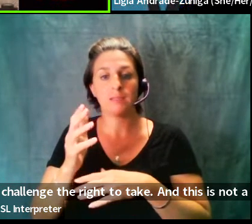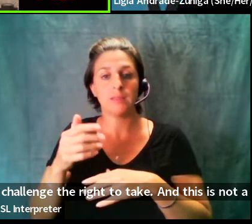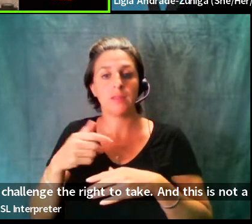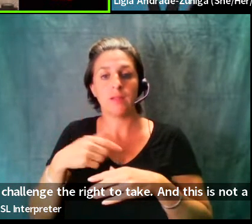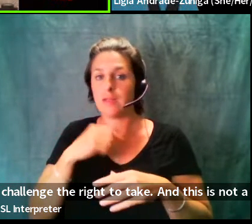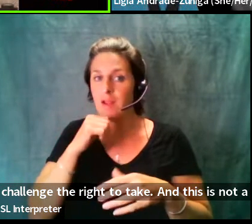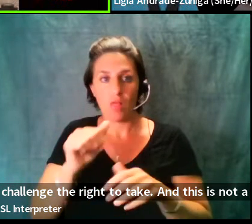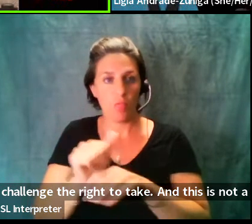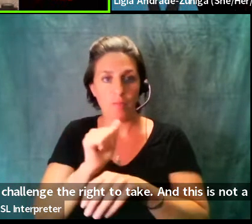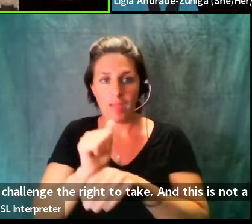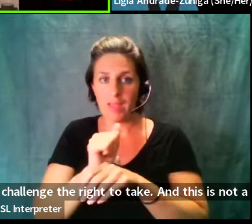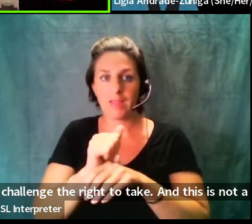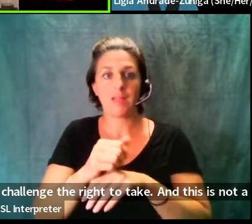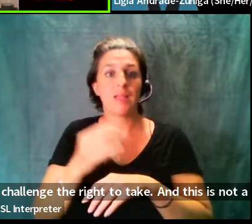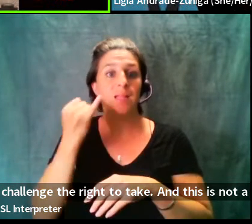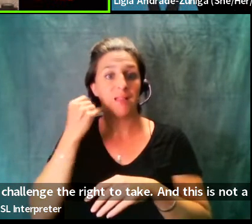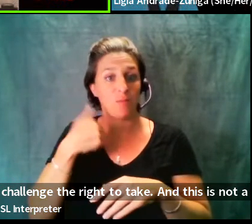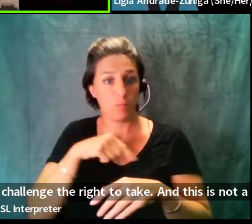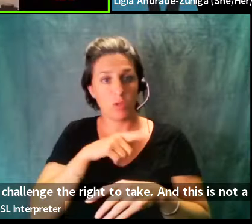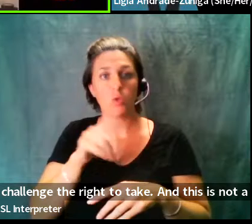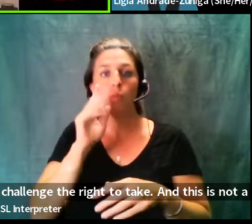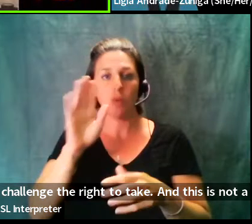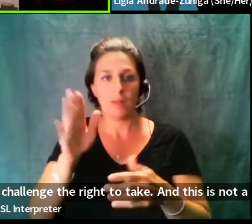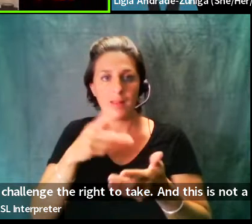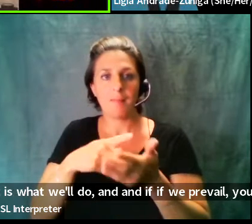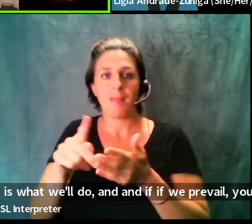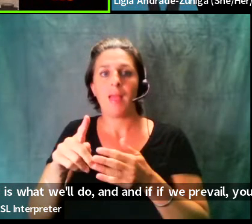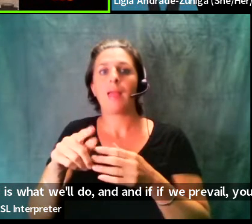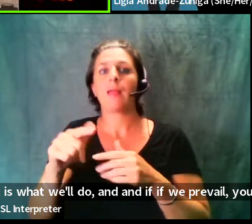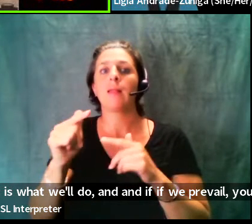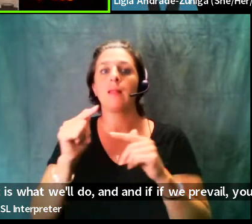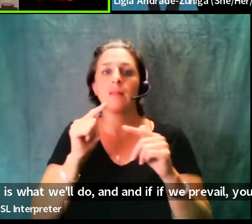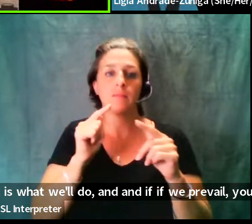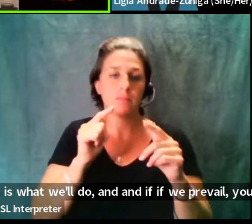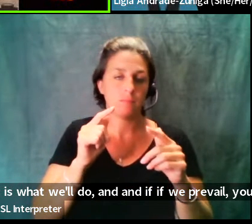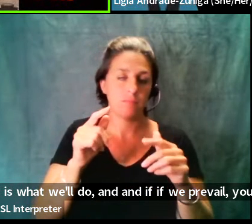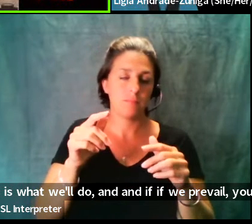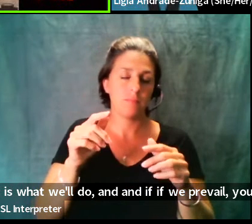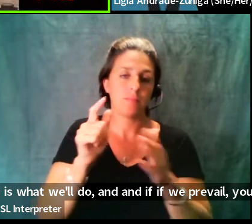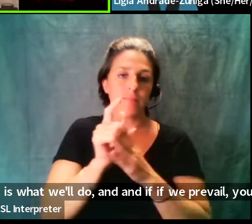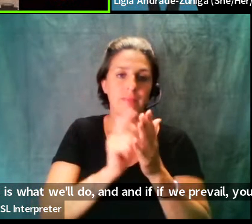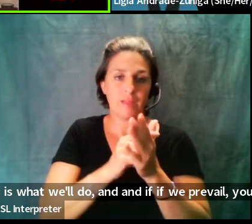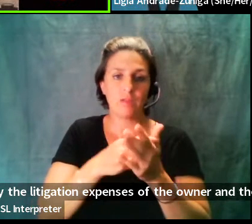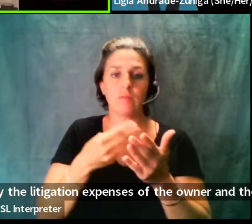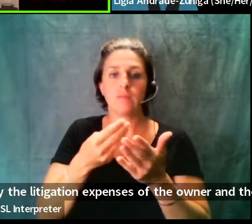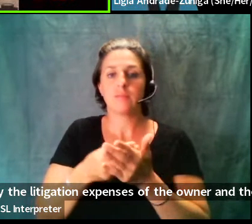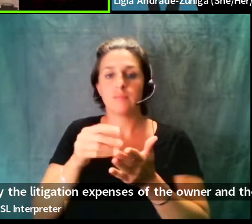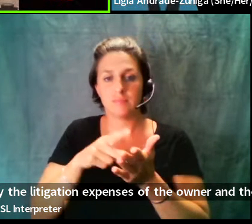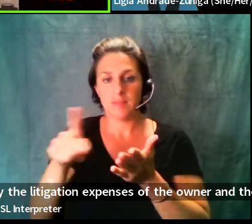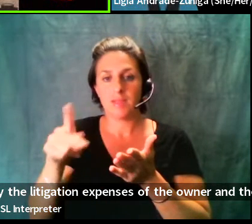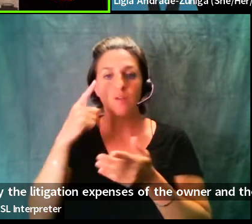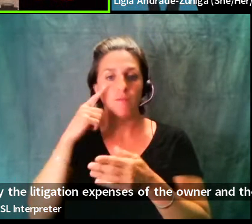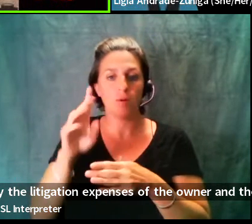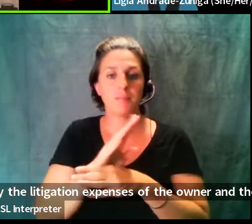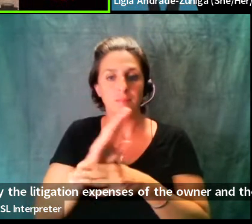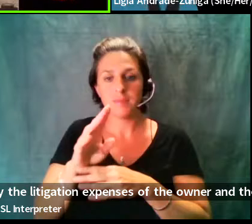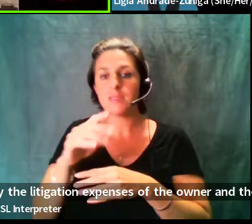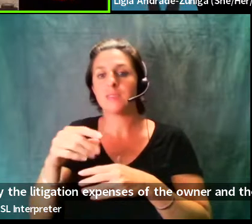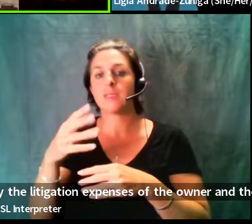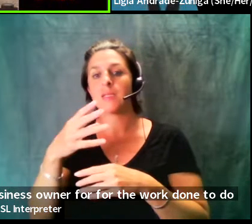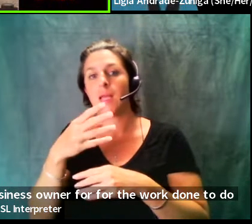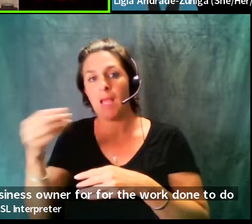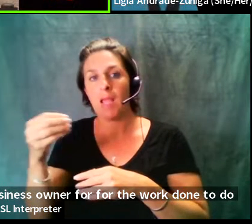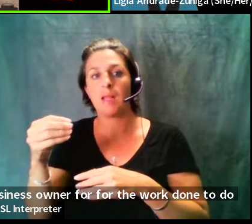if we prevail, you will pay the litigation expenses of the owner and the business owner for the work done to do